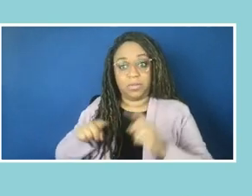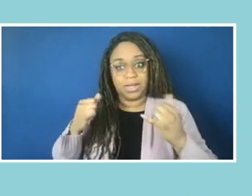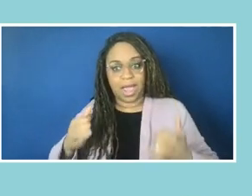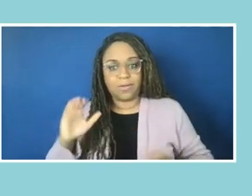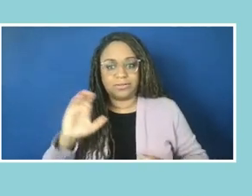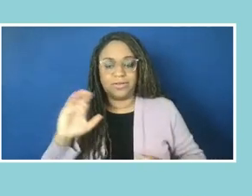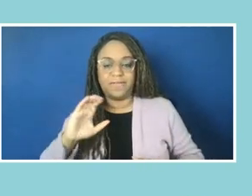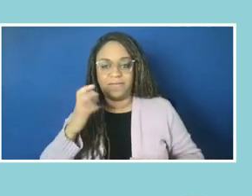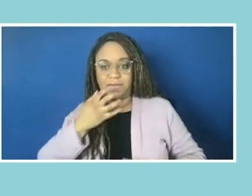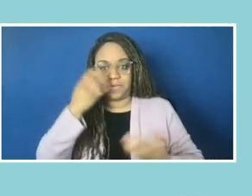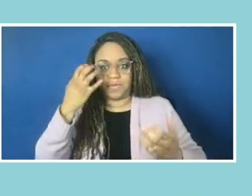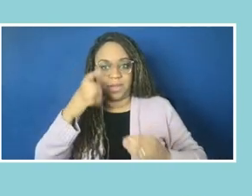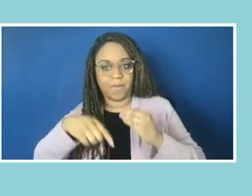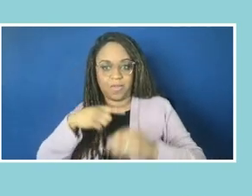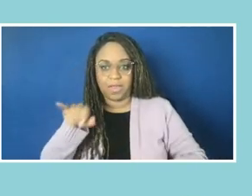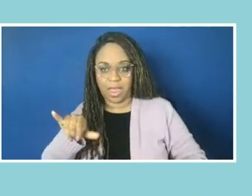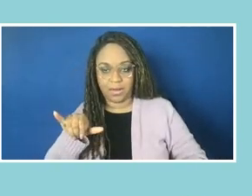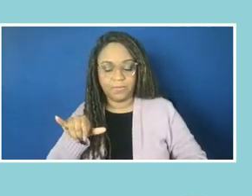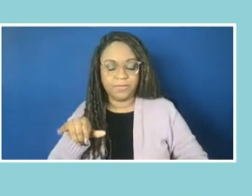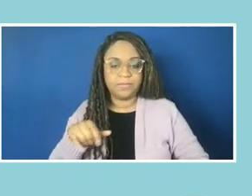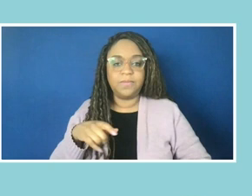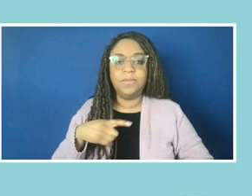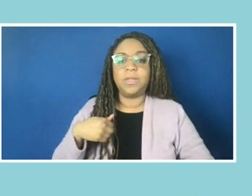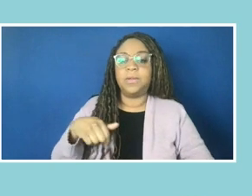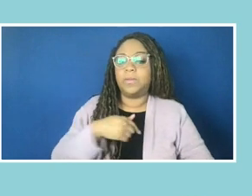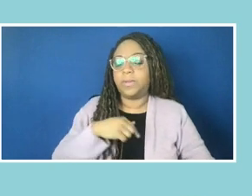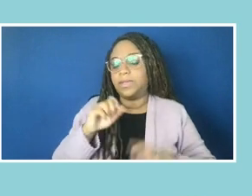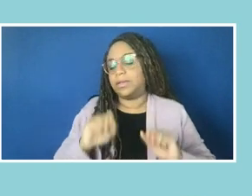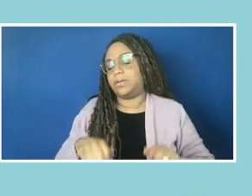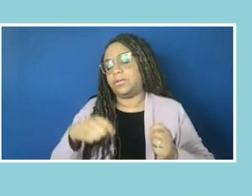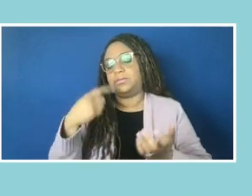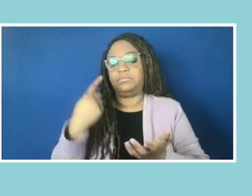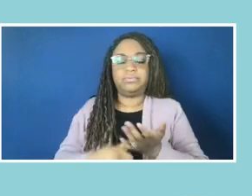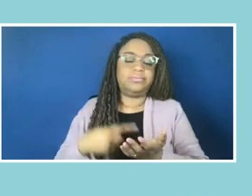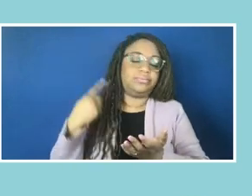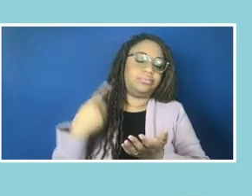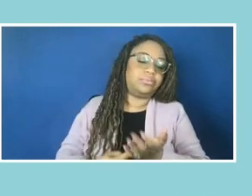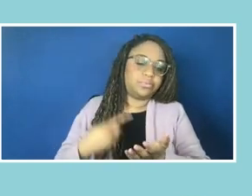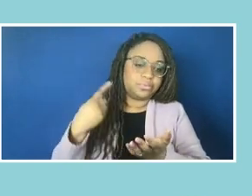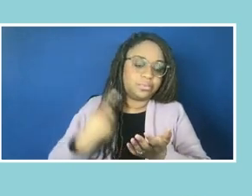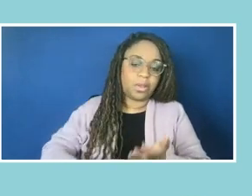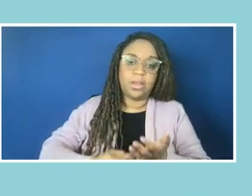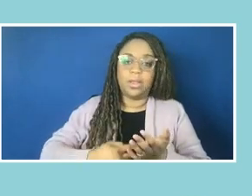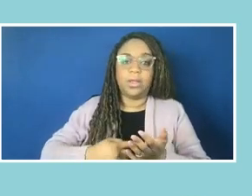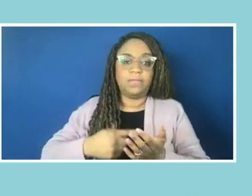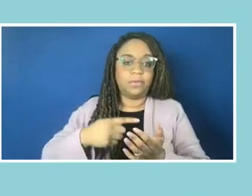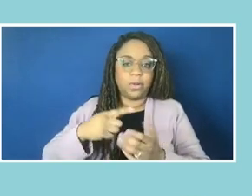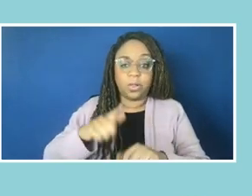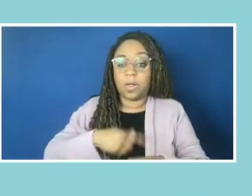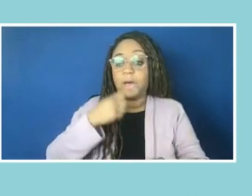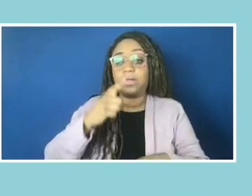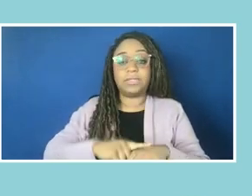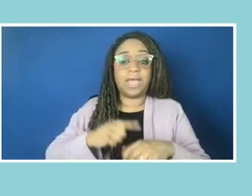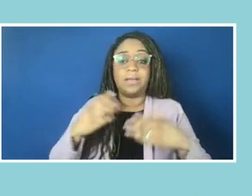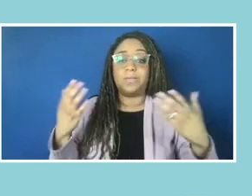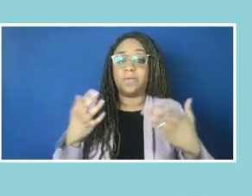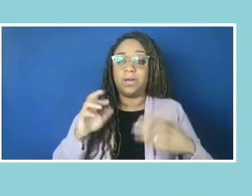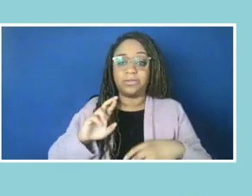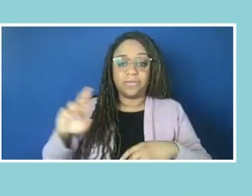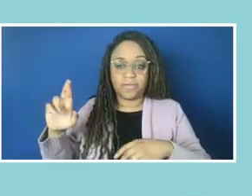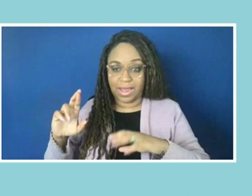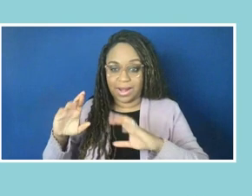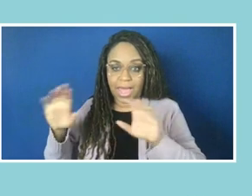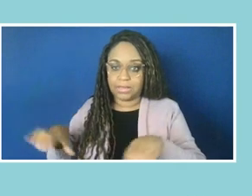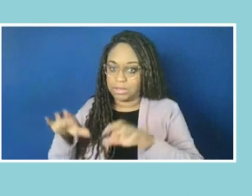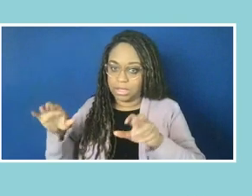we can go on forever and ever and ever about what the right has done to continue the idea of cancel culture. But